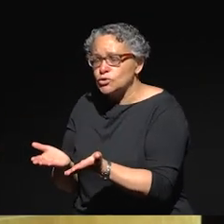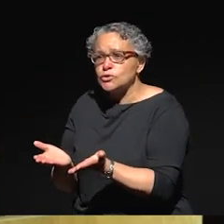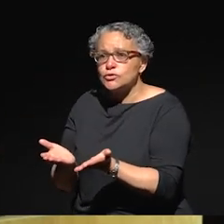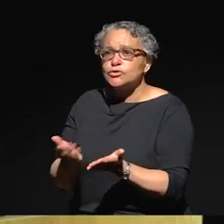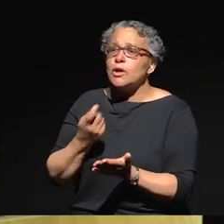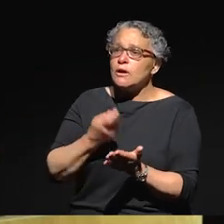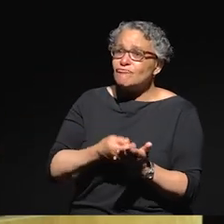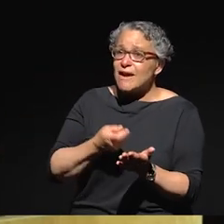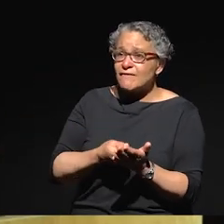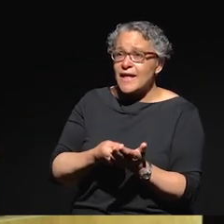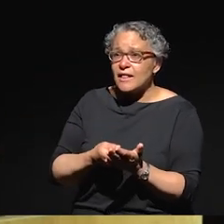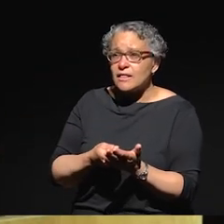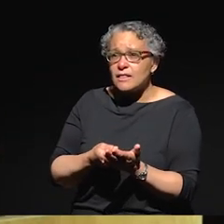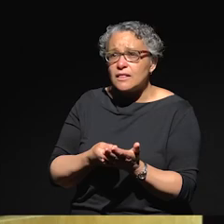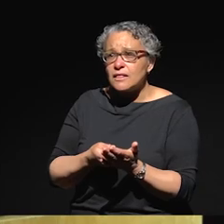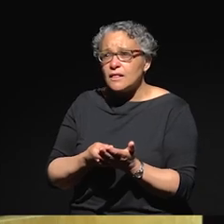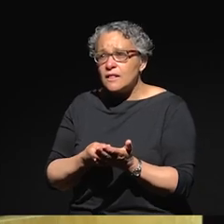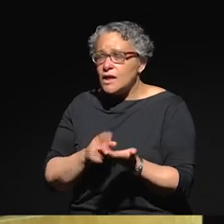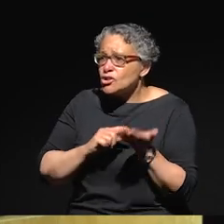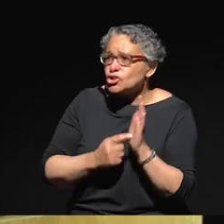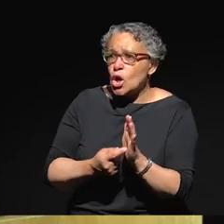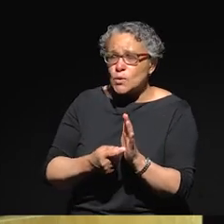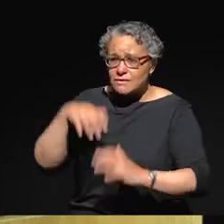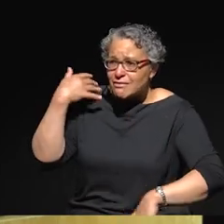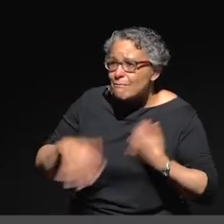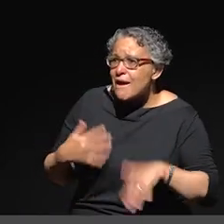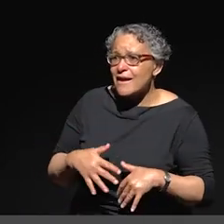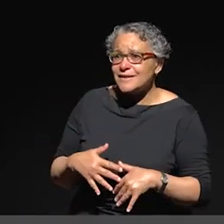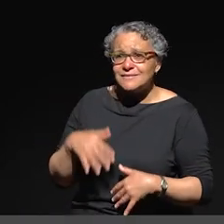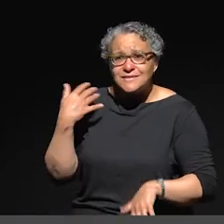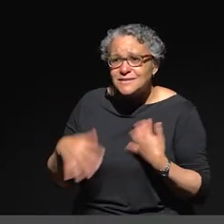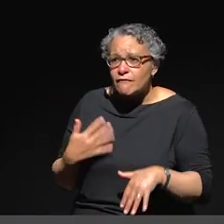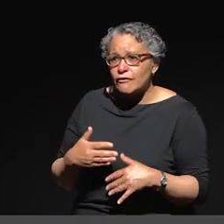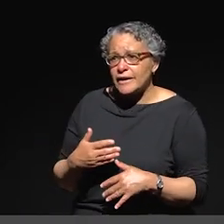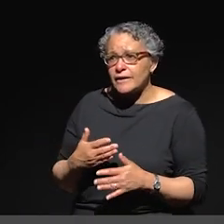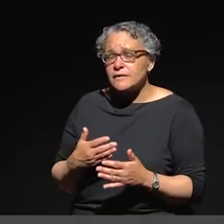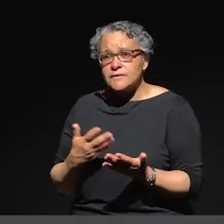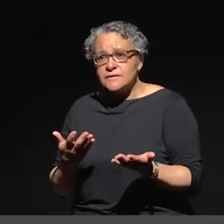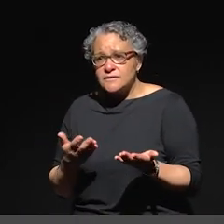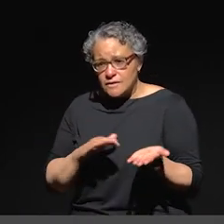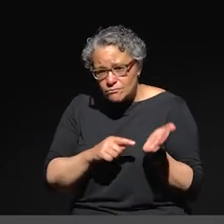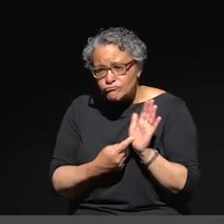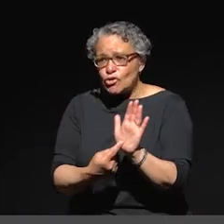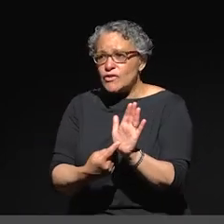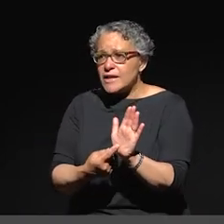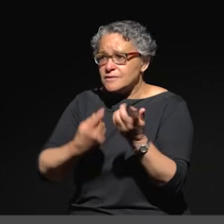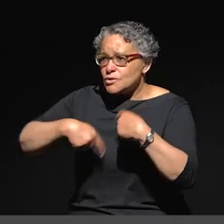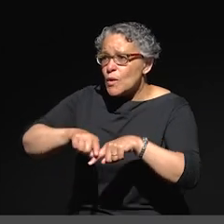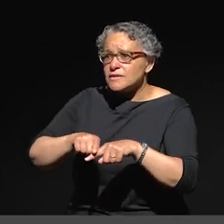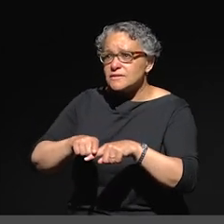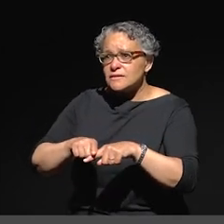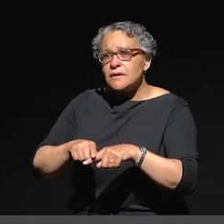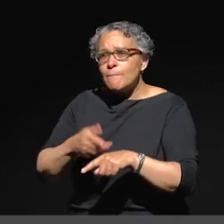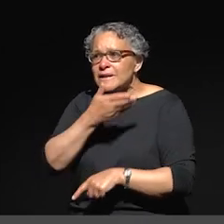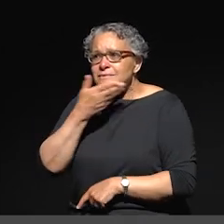Raphael sort of eschews all the pain and suffering of martyrdom to do something, to present something to us that is pleasant to contemplate.